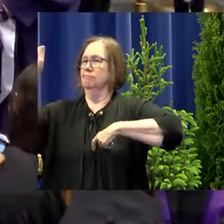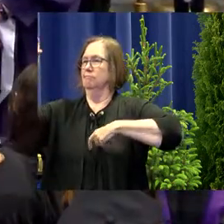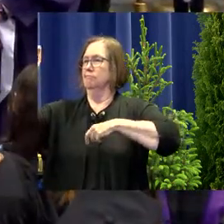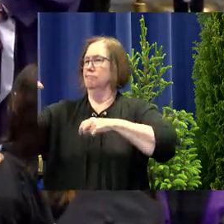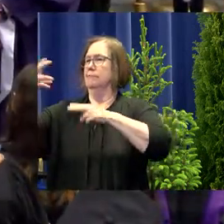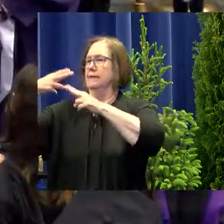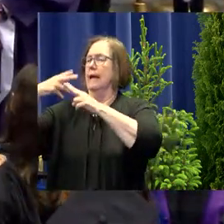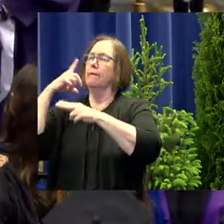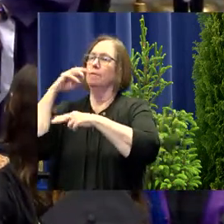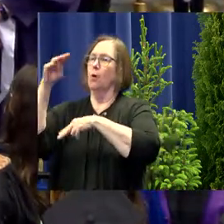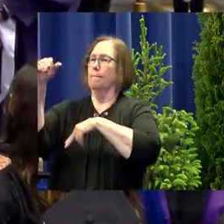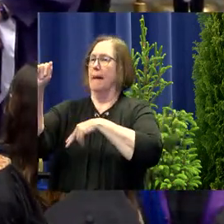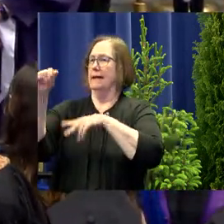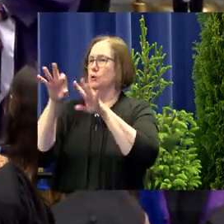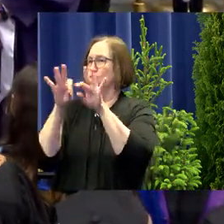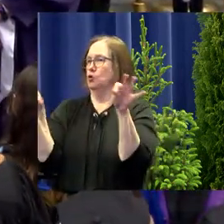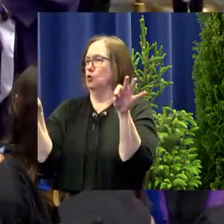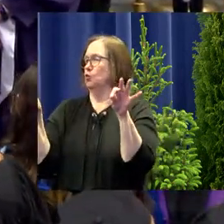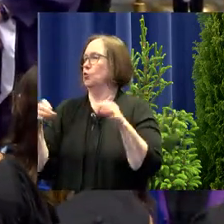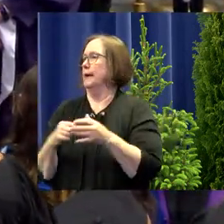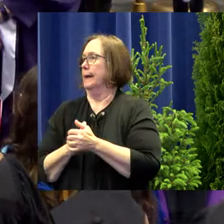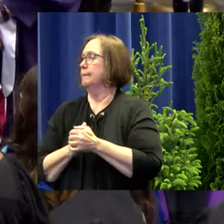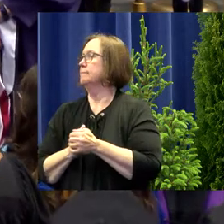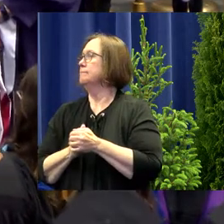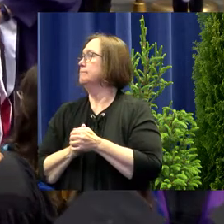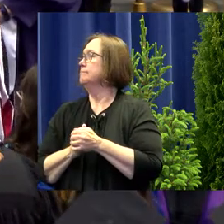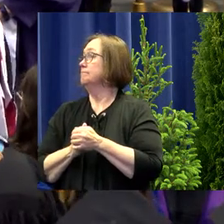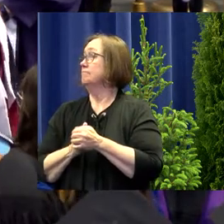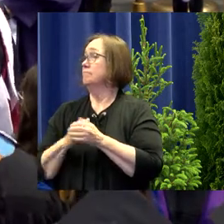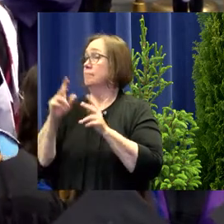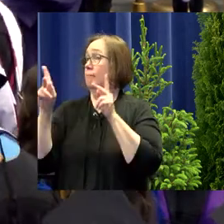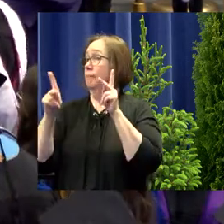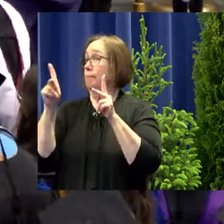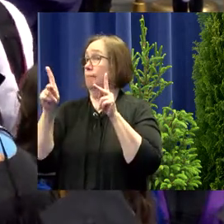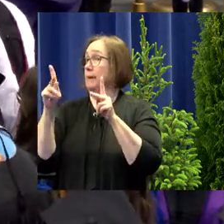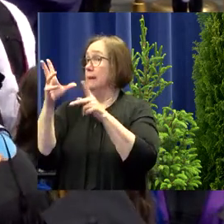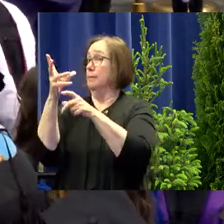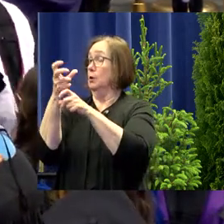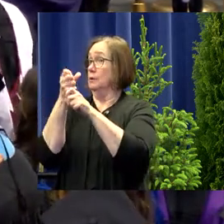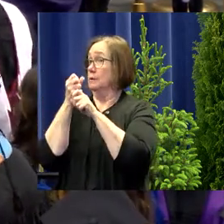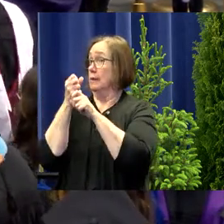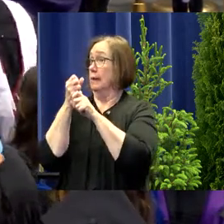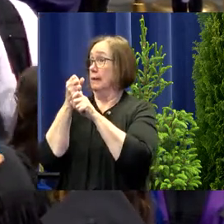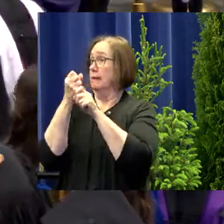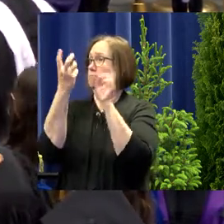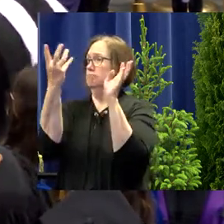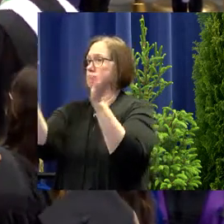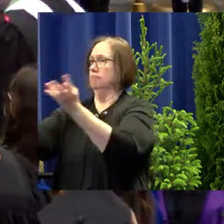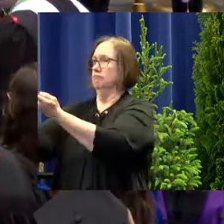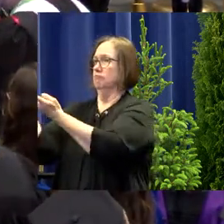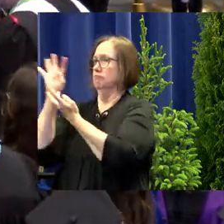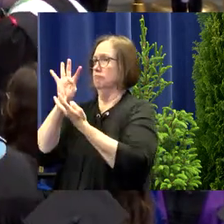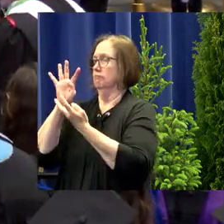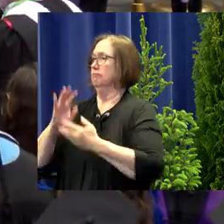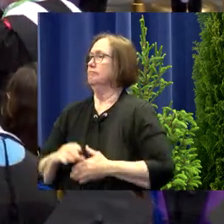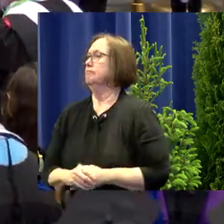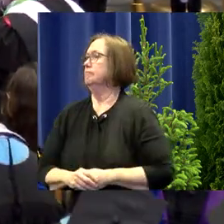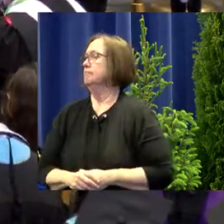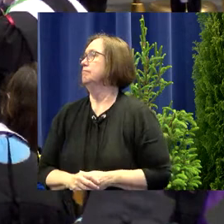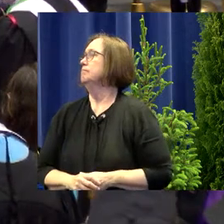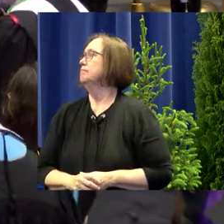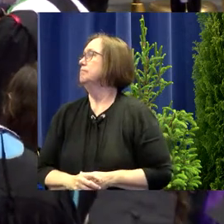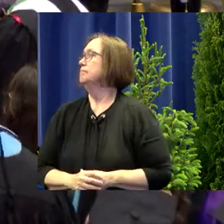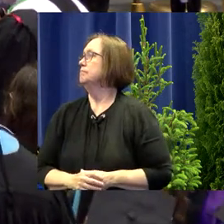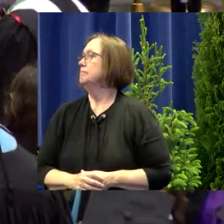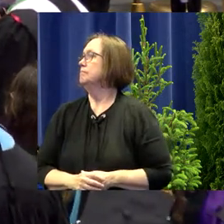degrees. Will the recipients of the Doctor of Education in Education Leadership now proceed to the platform? Following